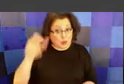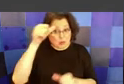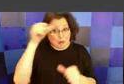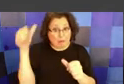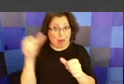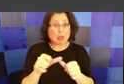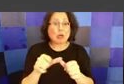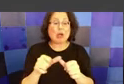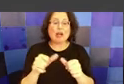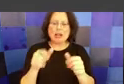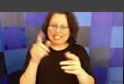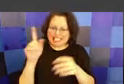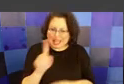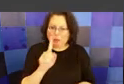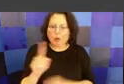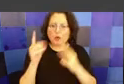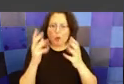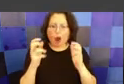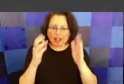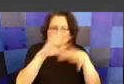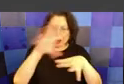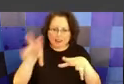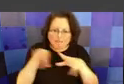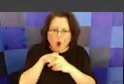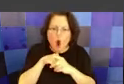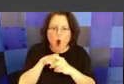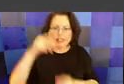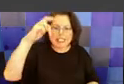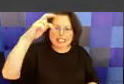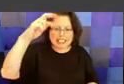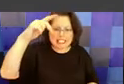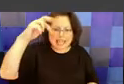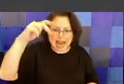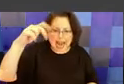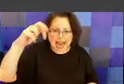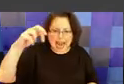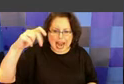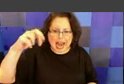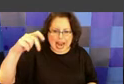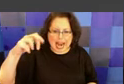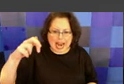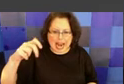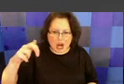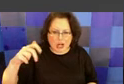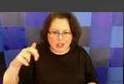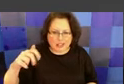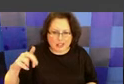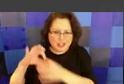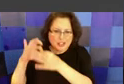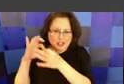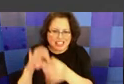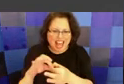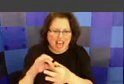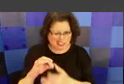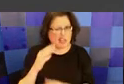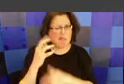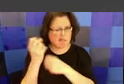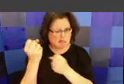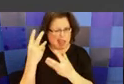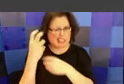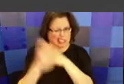development proposal on Grandview Avenue that involved a very large staircase to connect to Station Square many years ago.